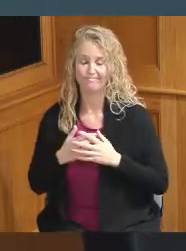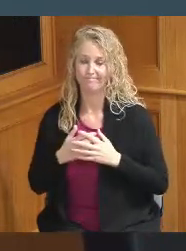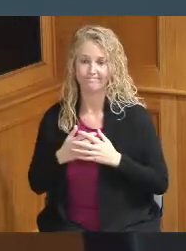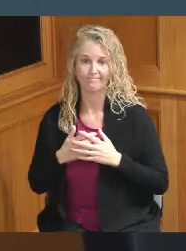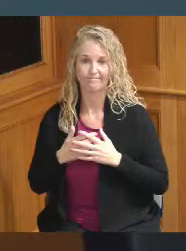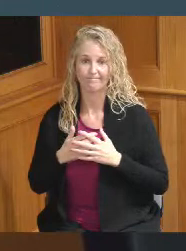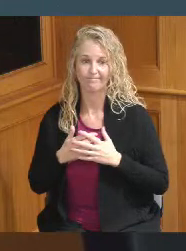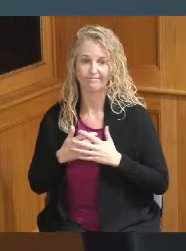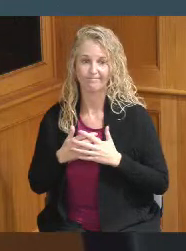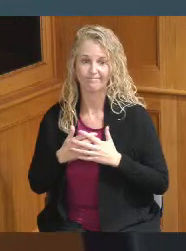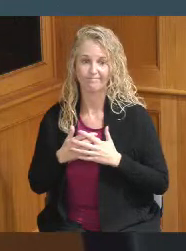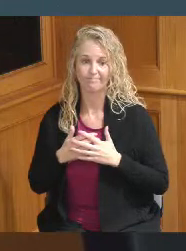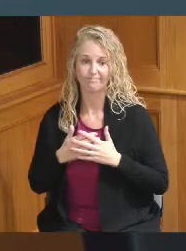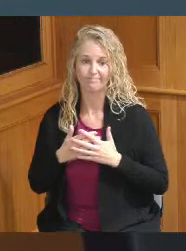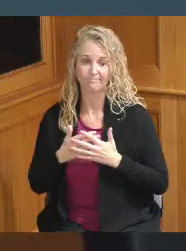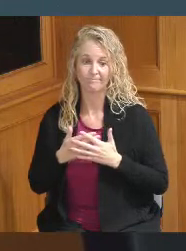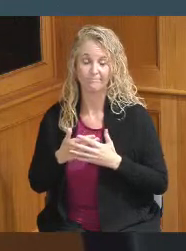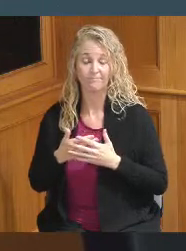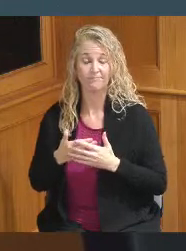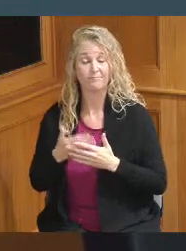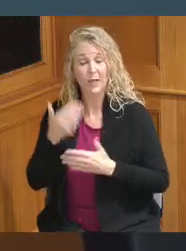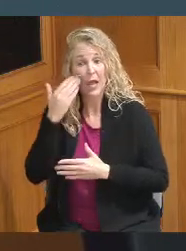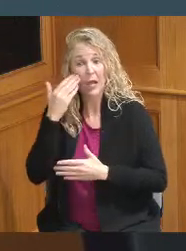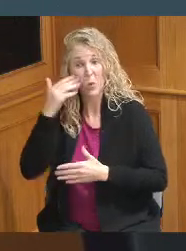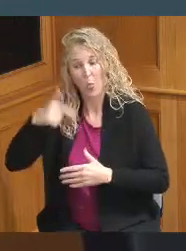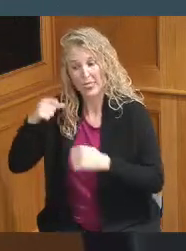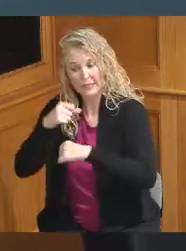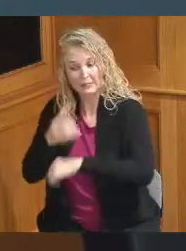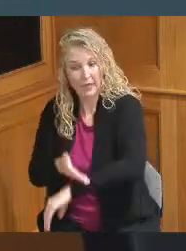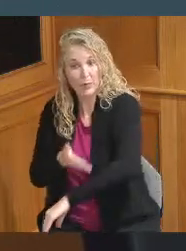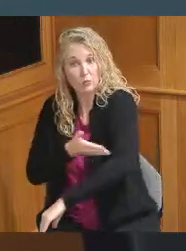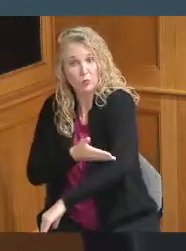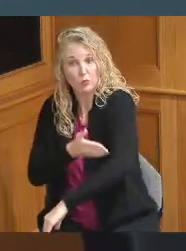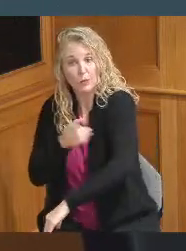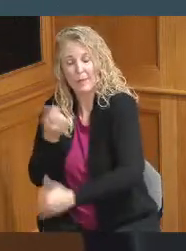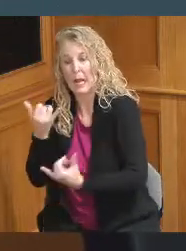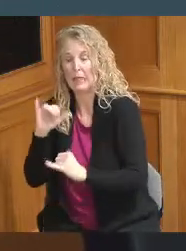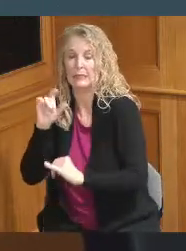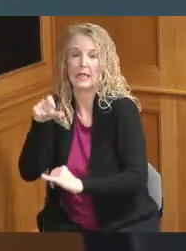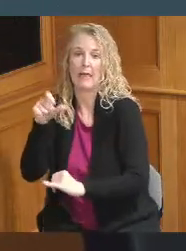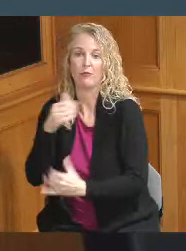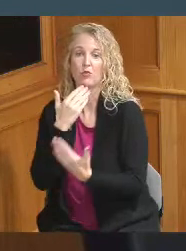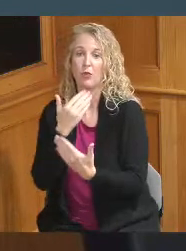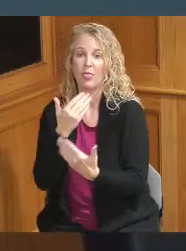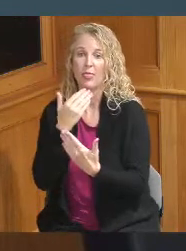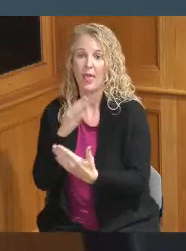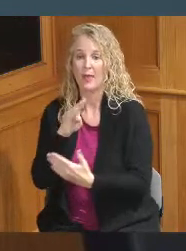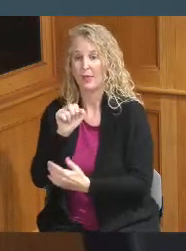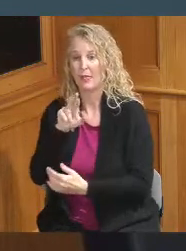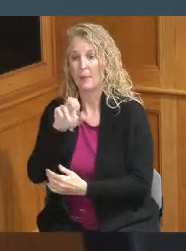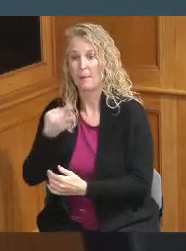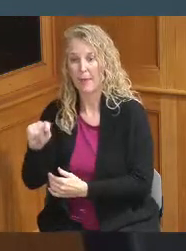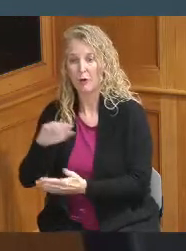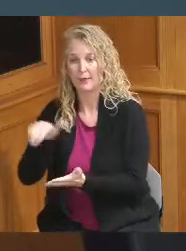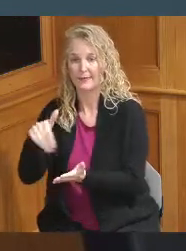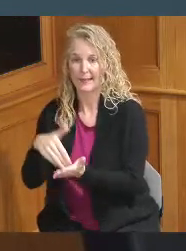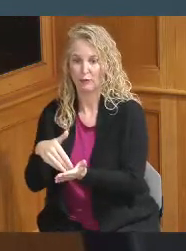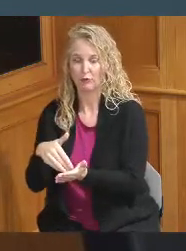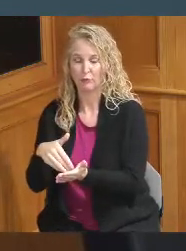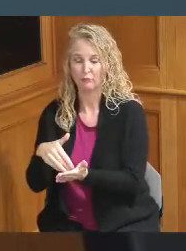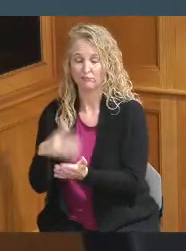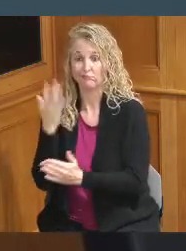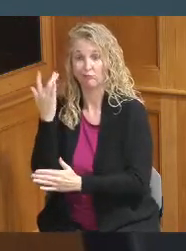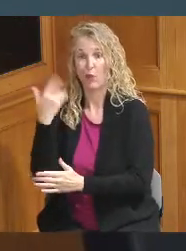has been better since she had it, but I do have to give a special thanks to the Barrett Center because